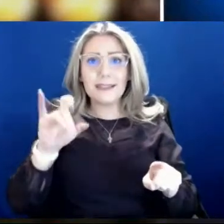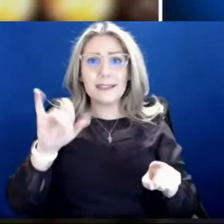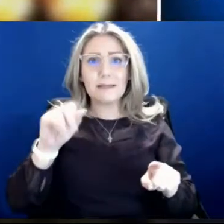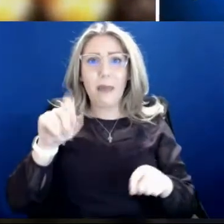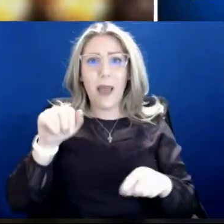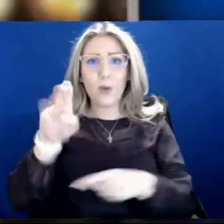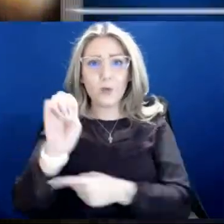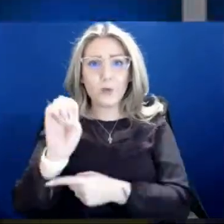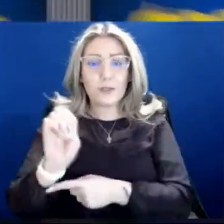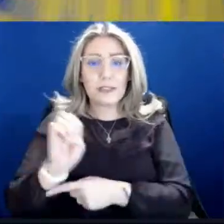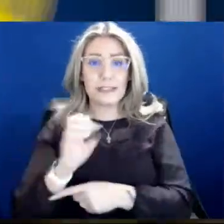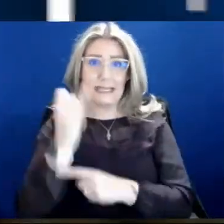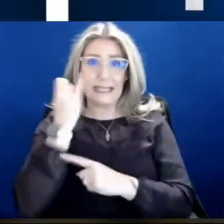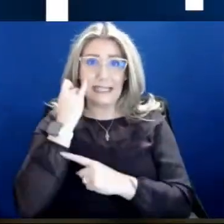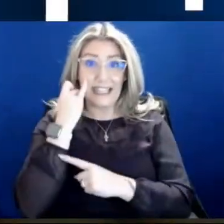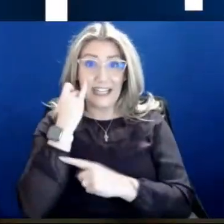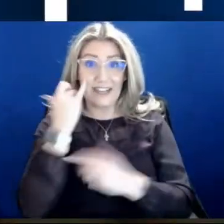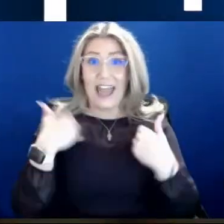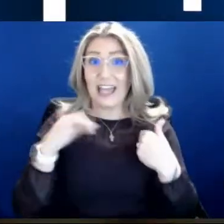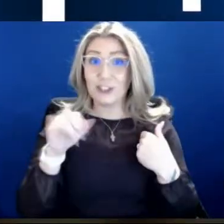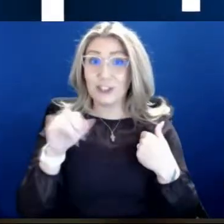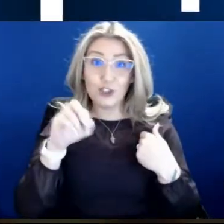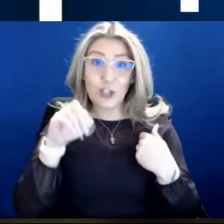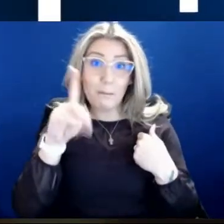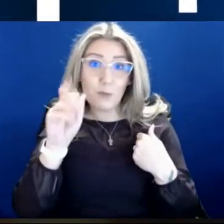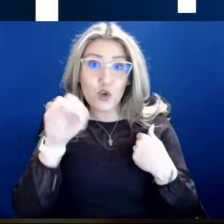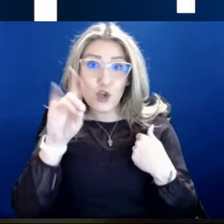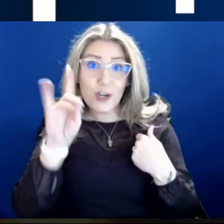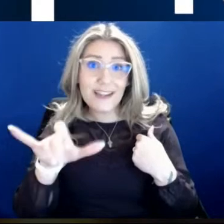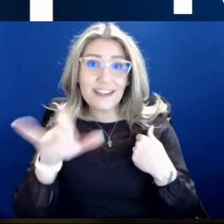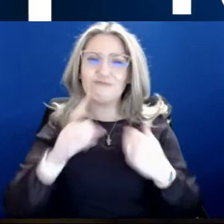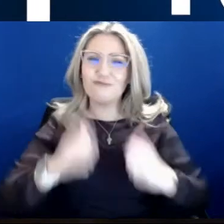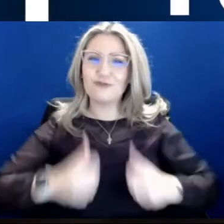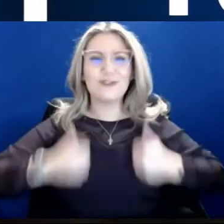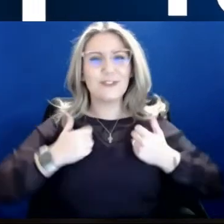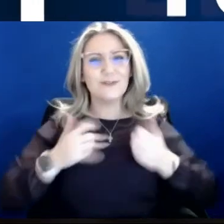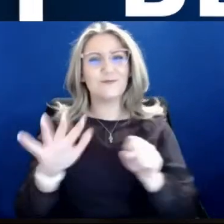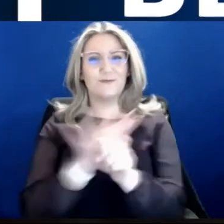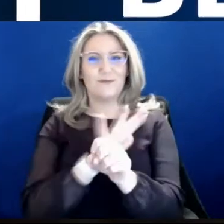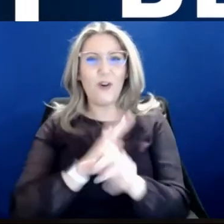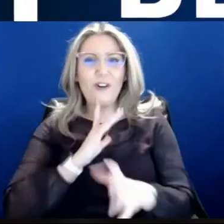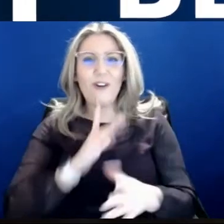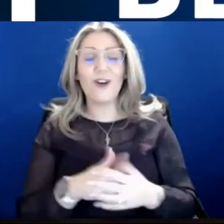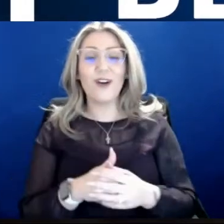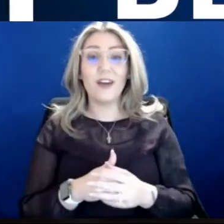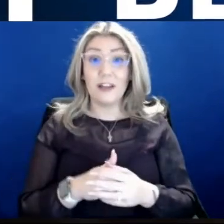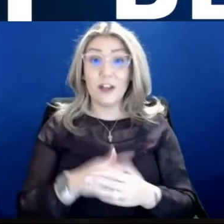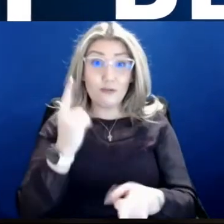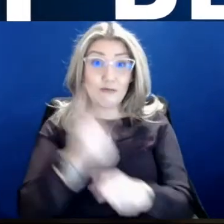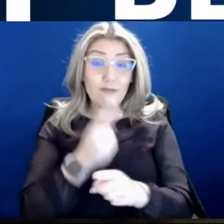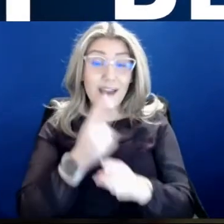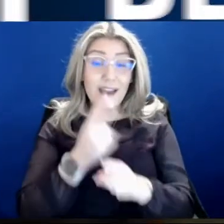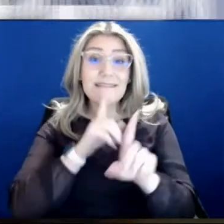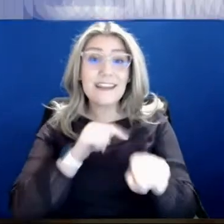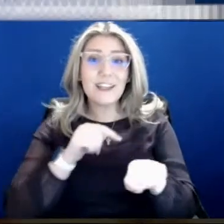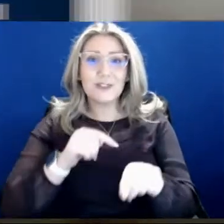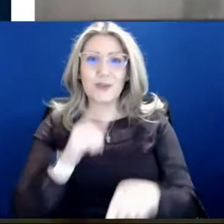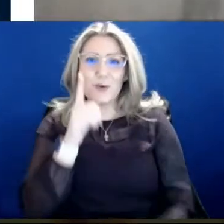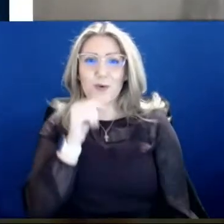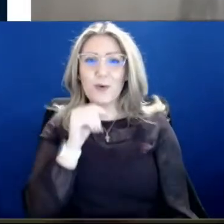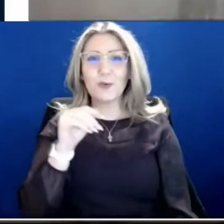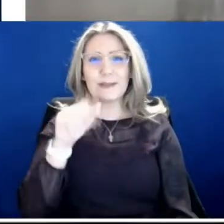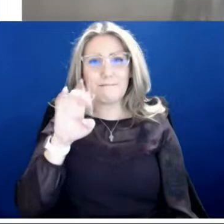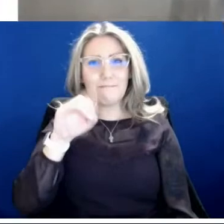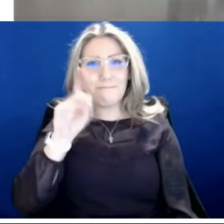If there was a Jeopardy category, she lives life to the fullest. The correct answer would be, who is Becky Smouse? I just like